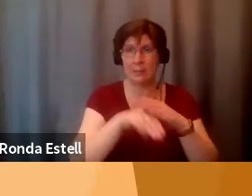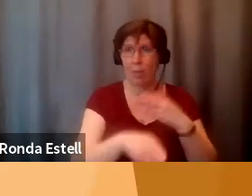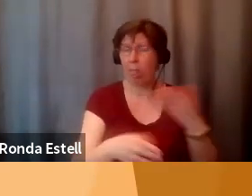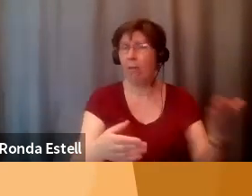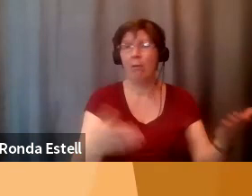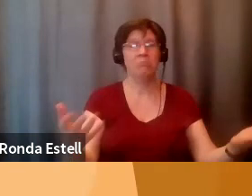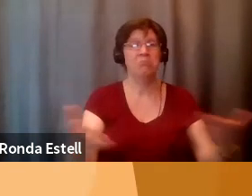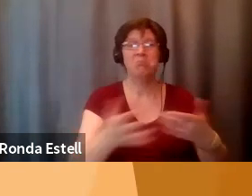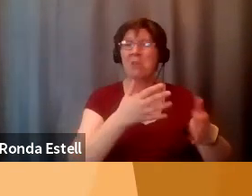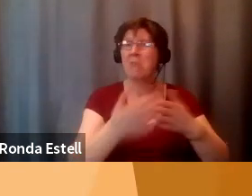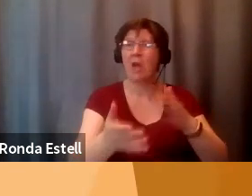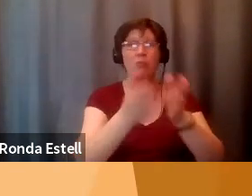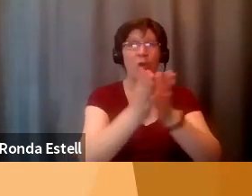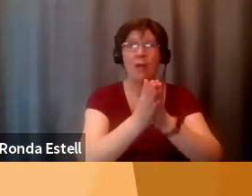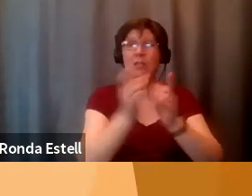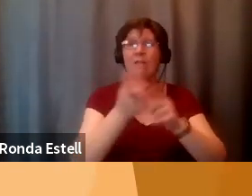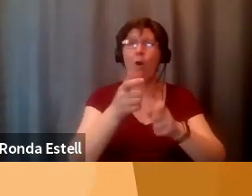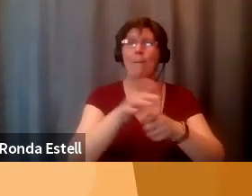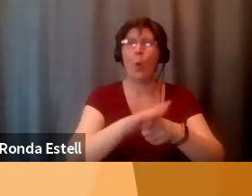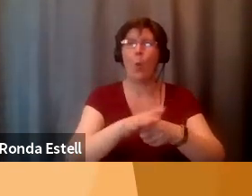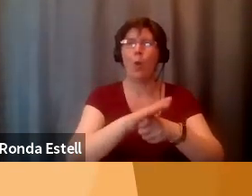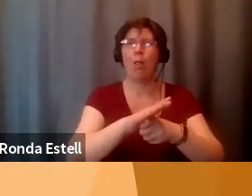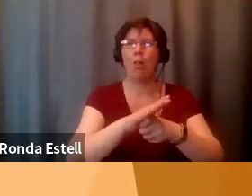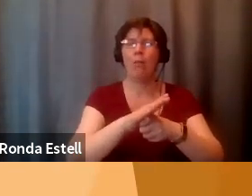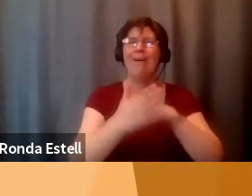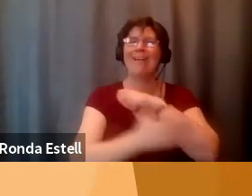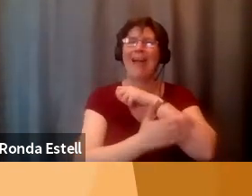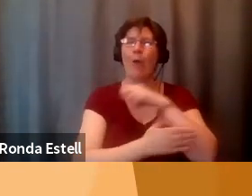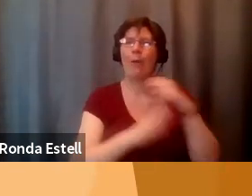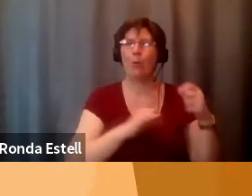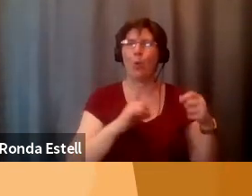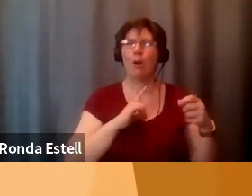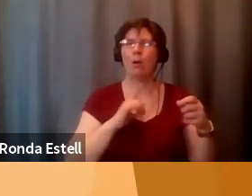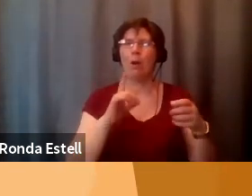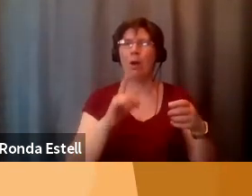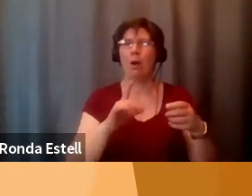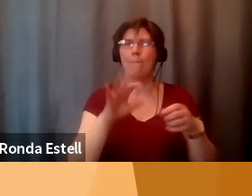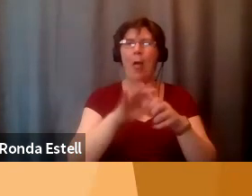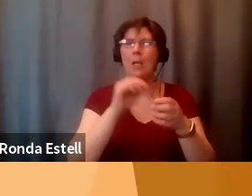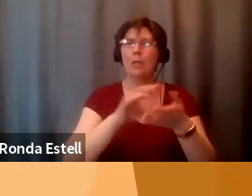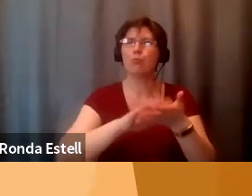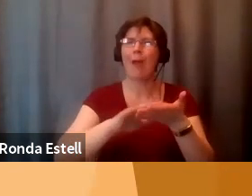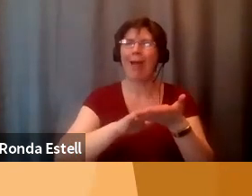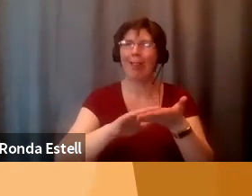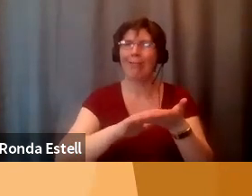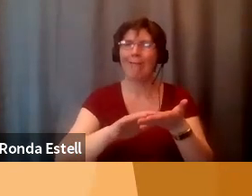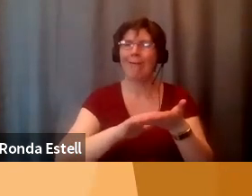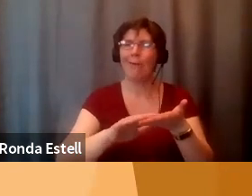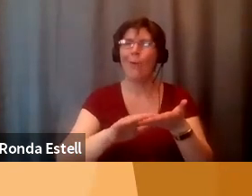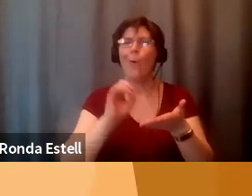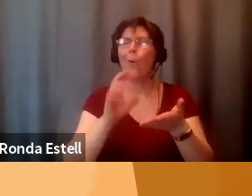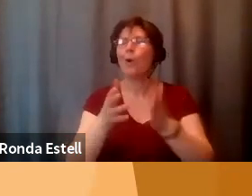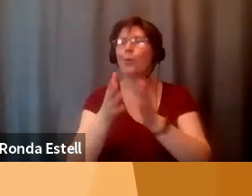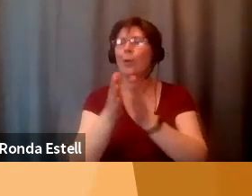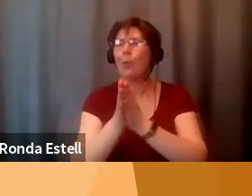is requesting from your local county board a ballot in Braille, whether it is requesting a